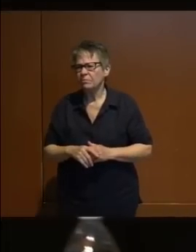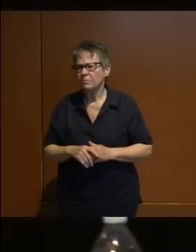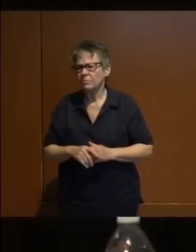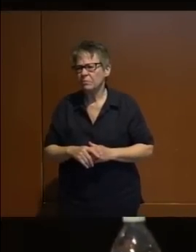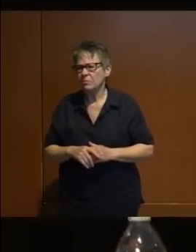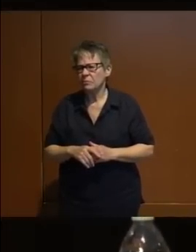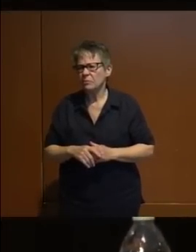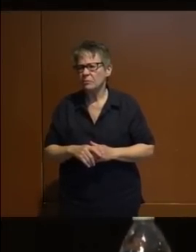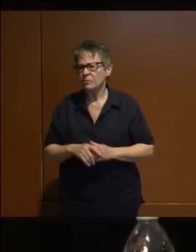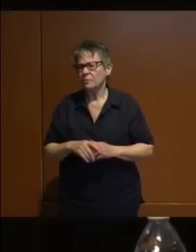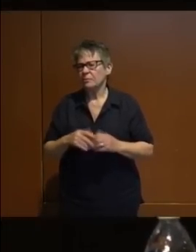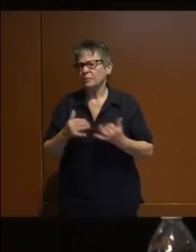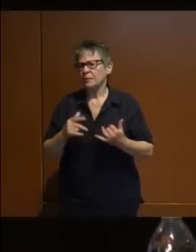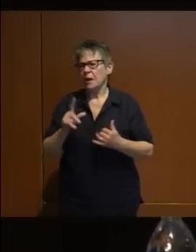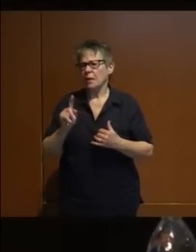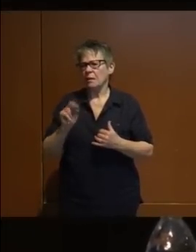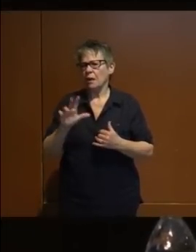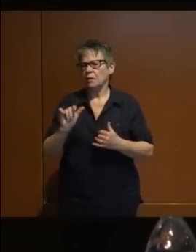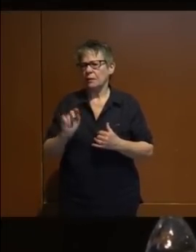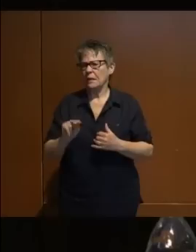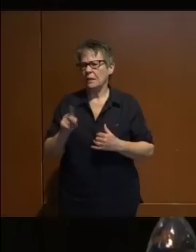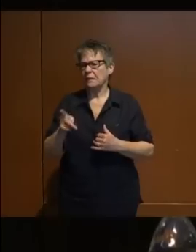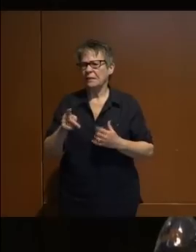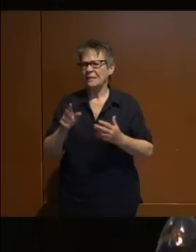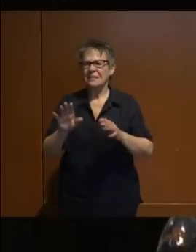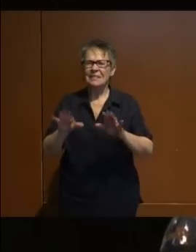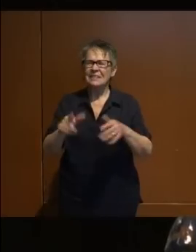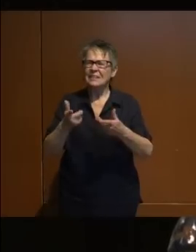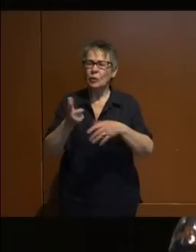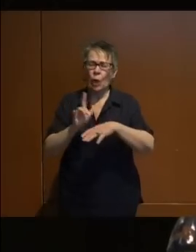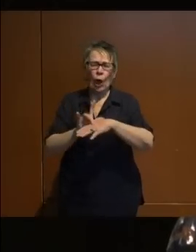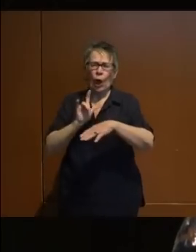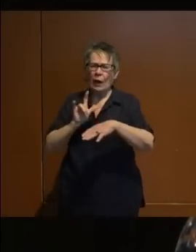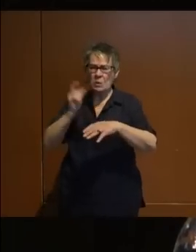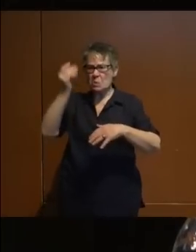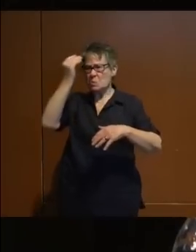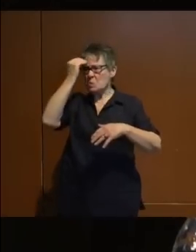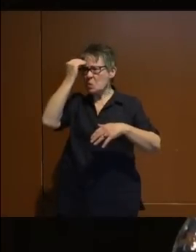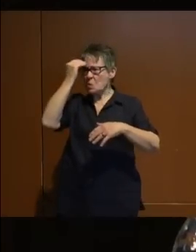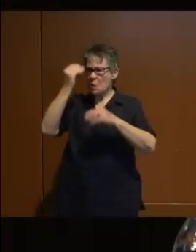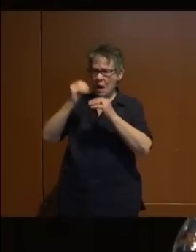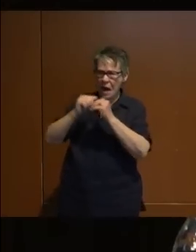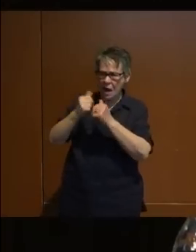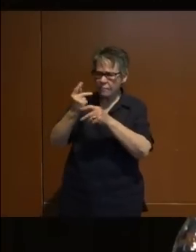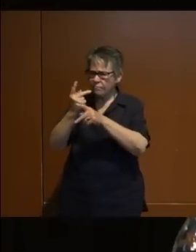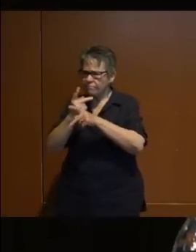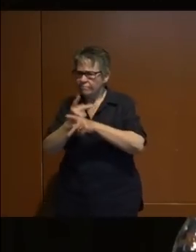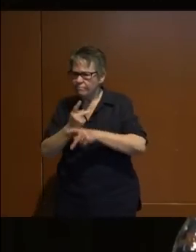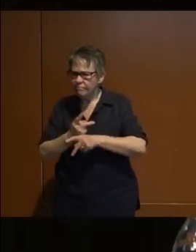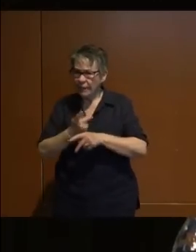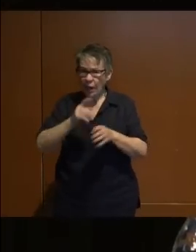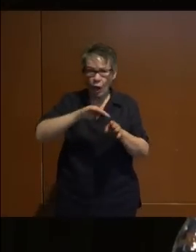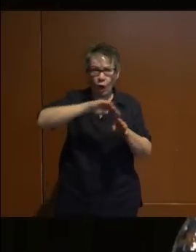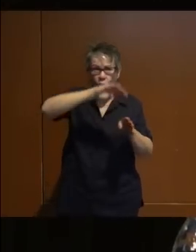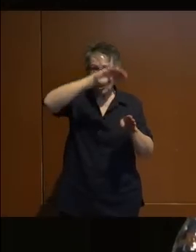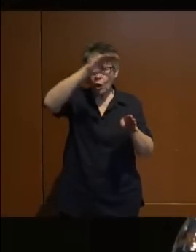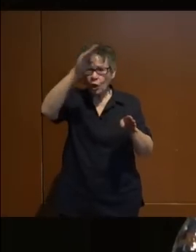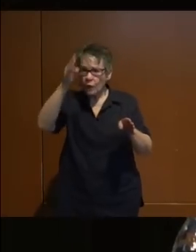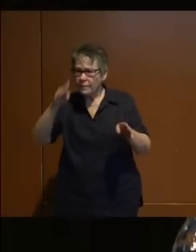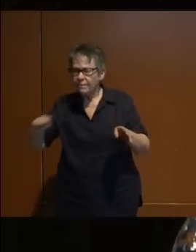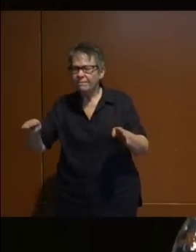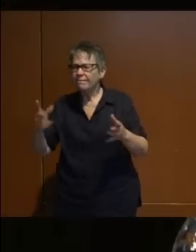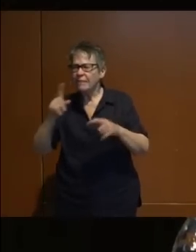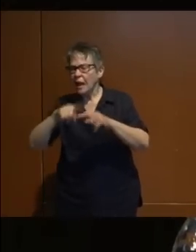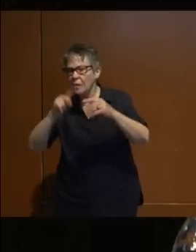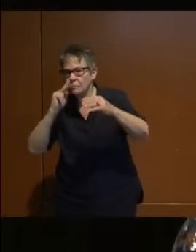Again, it's a little early to be able to assess what's happening in real time in the epi curve versus these models, because again,